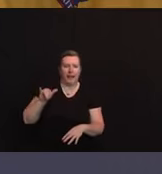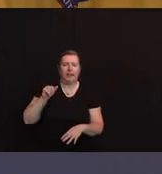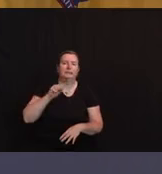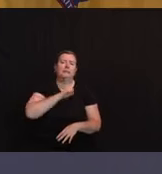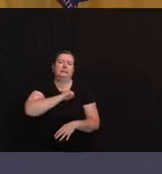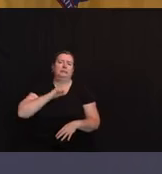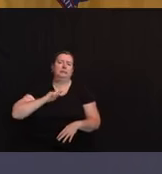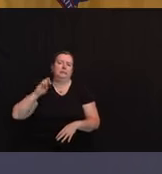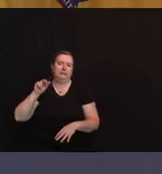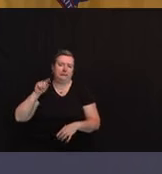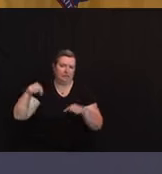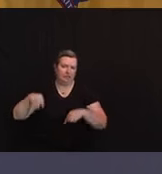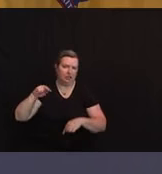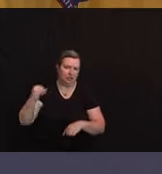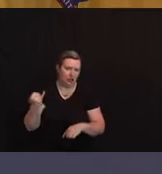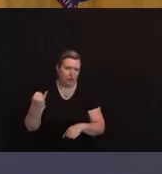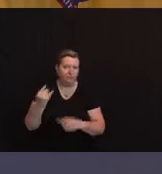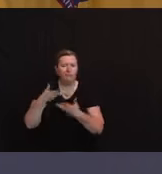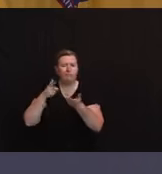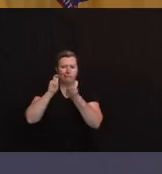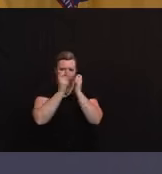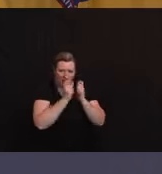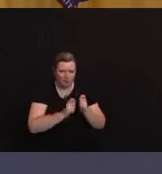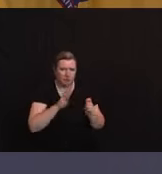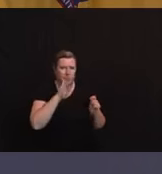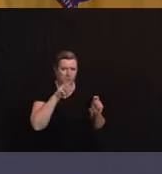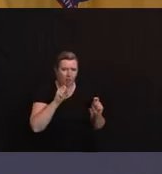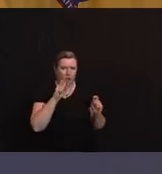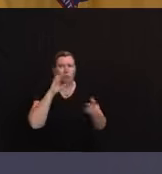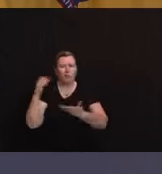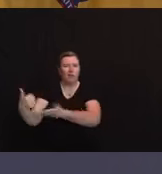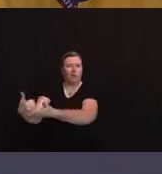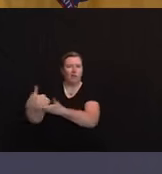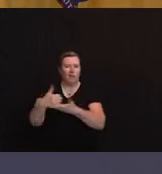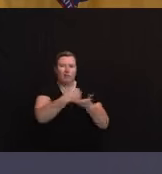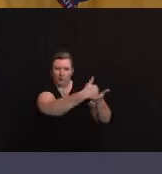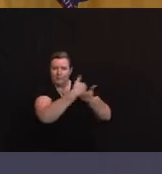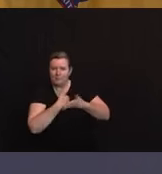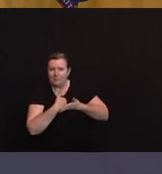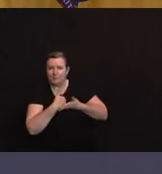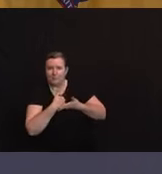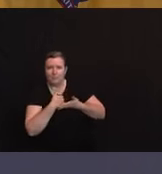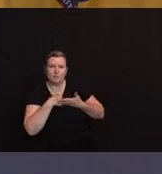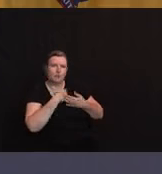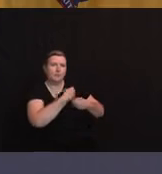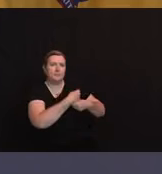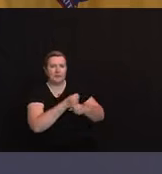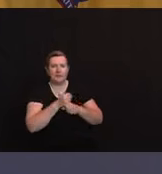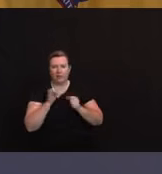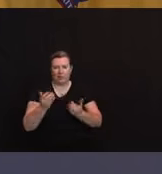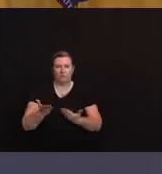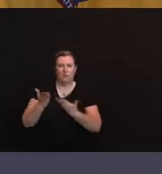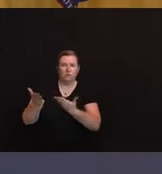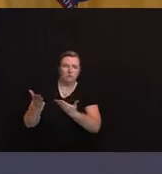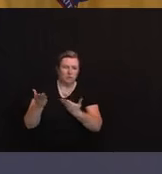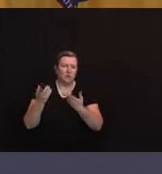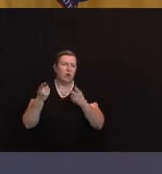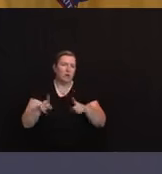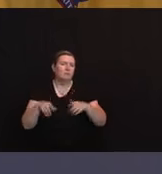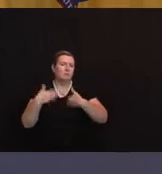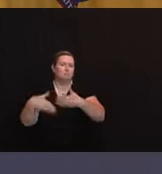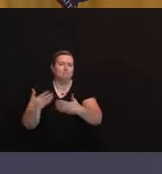package of bills that will hopefully round out the recommendations. With that, Pat, would love to get an update on